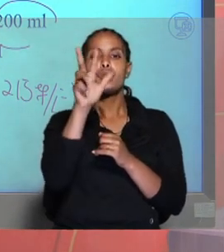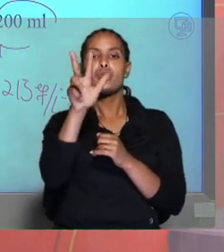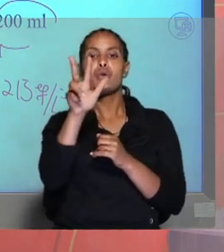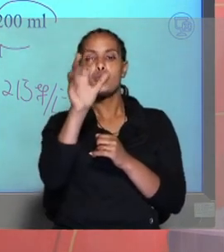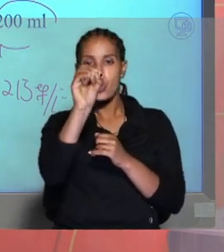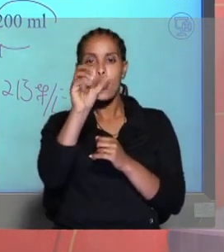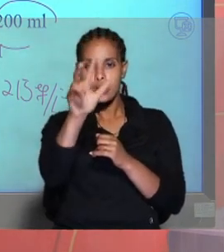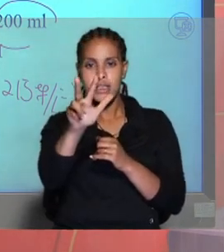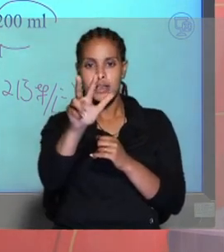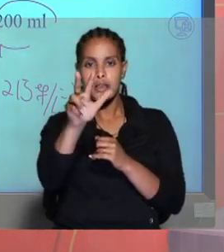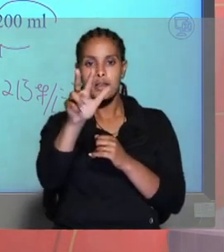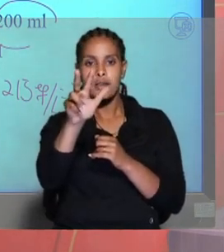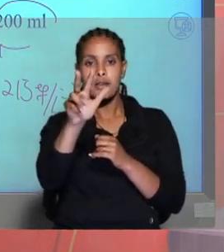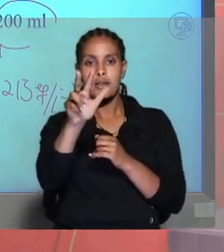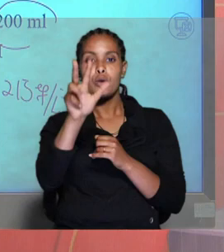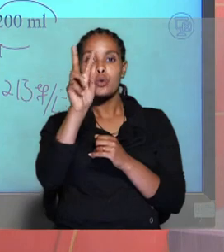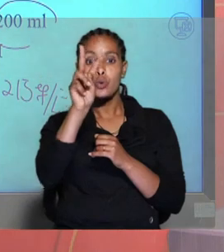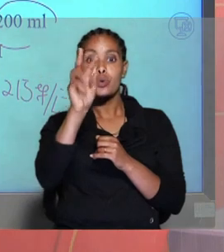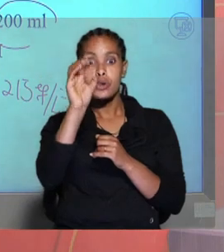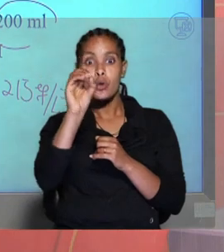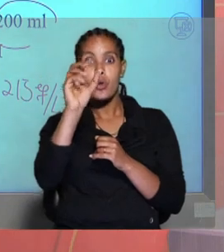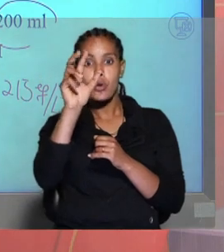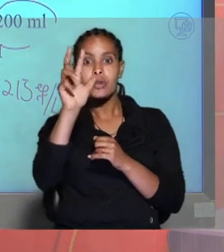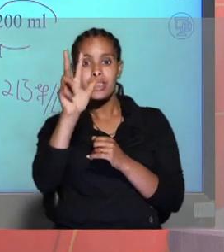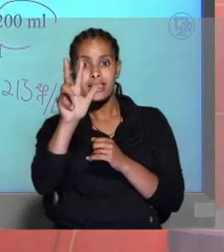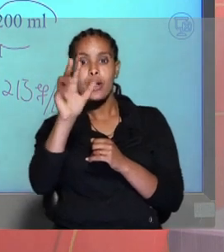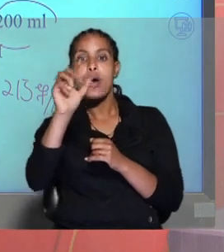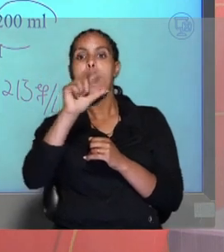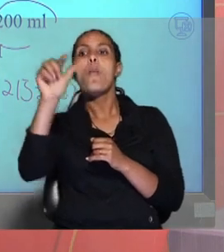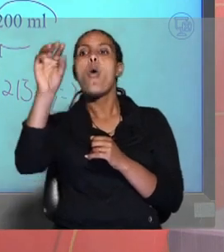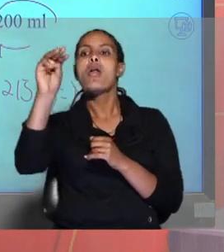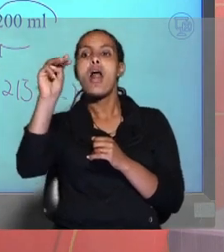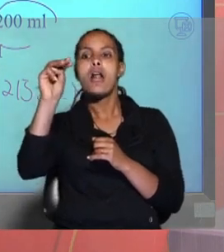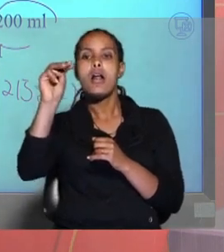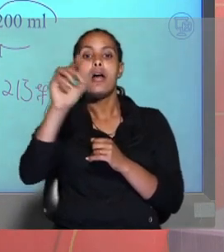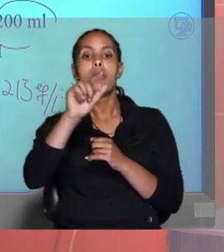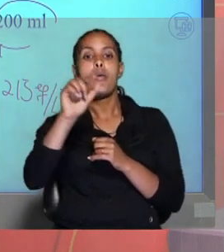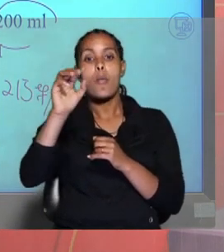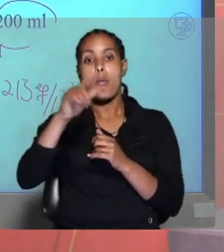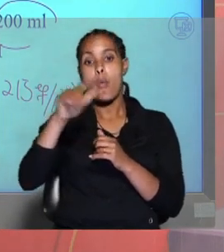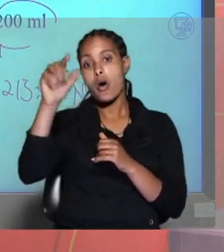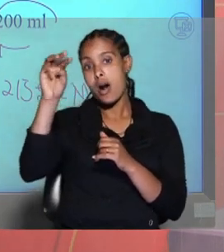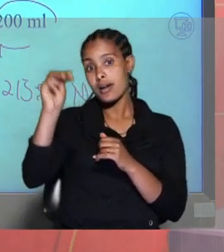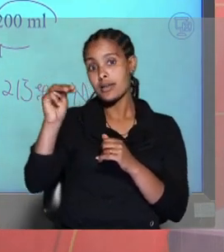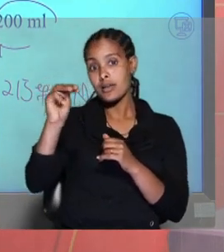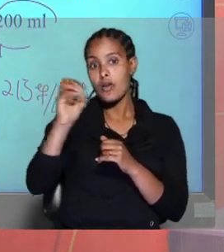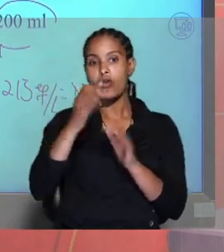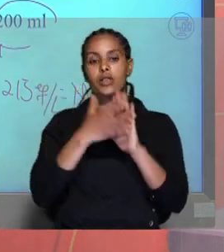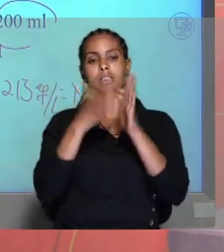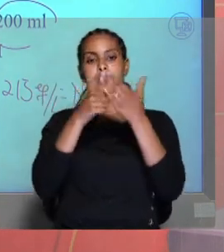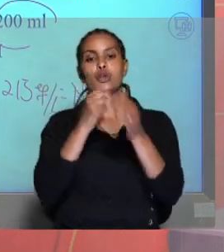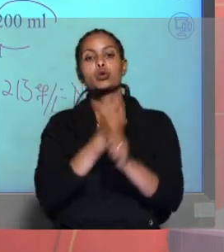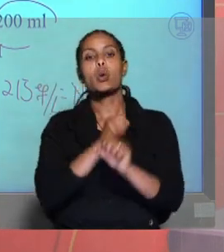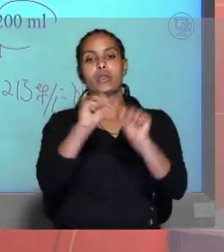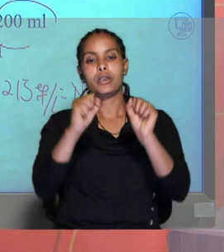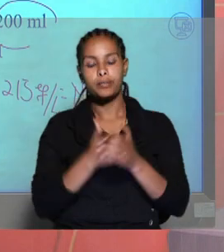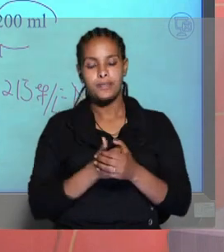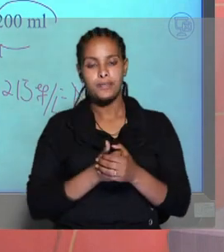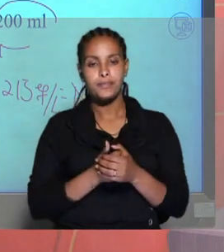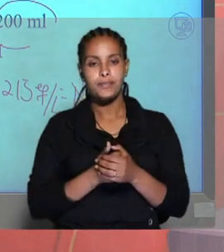0.203 molar. 203 molar is molarity of this solution.